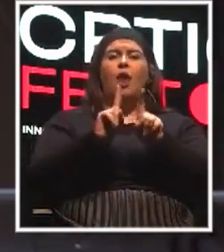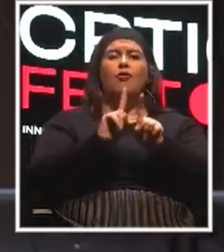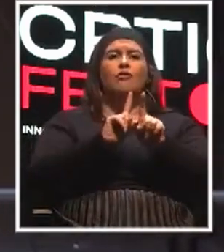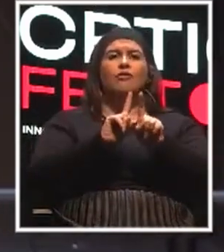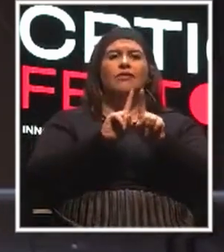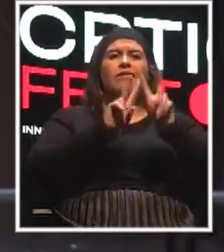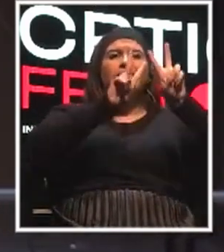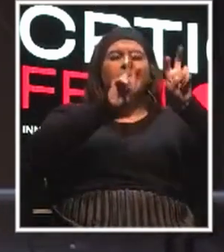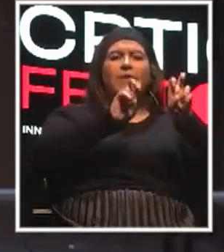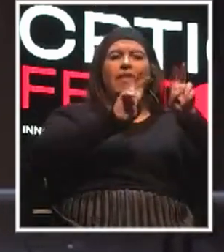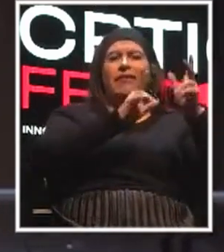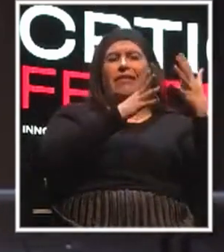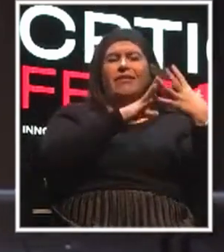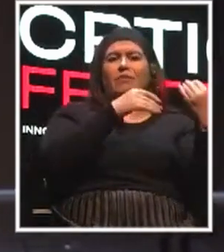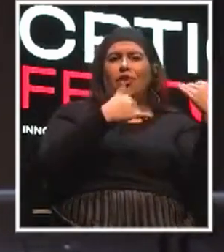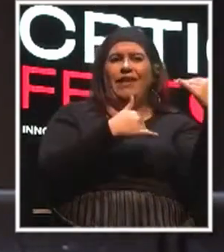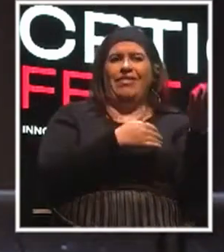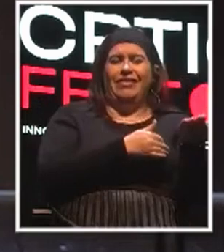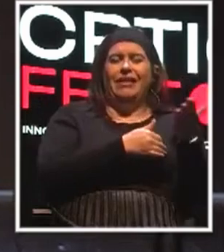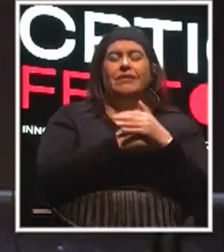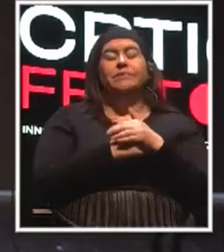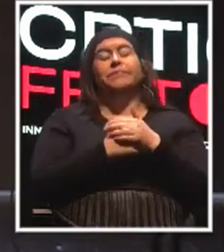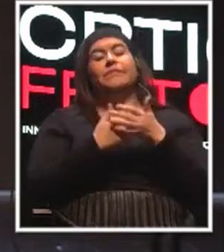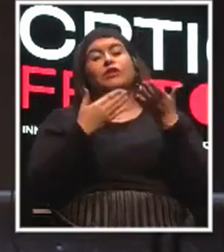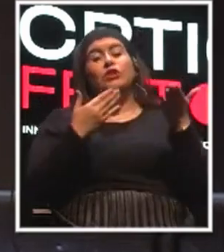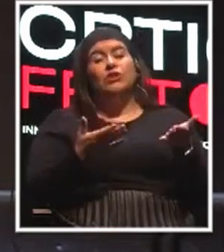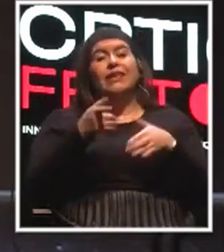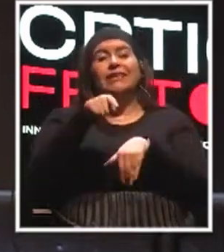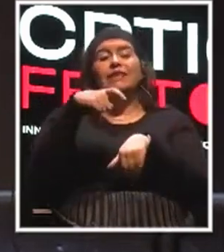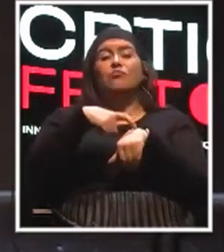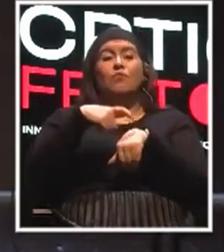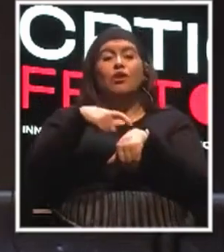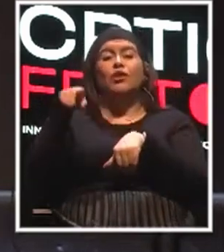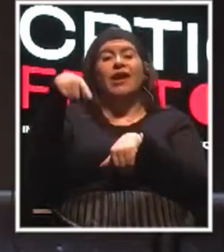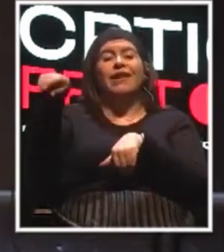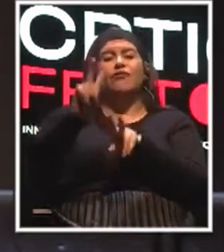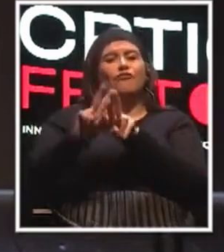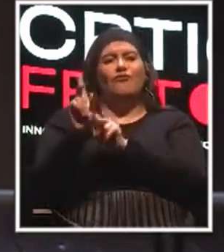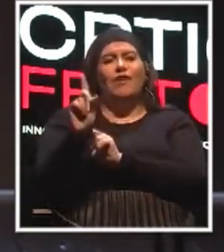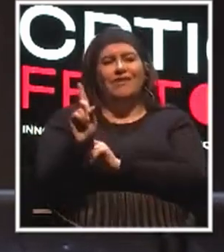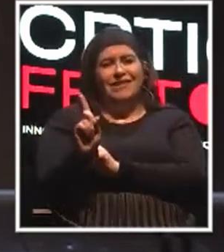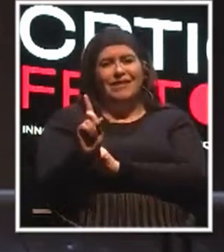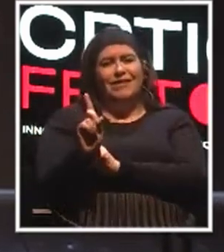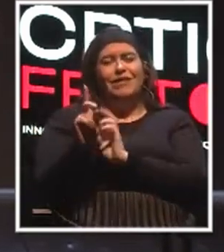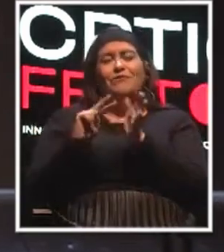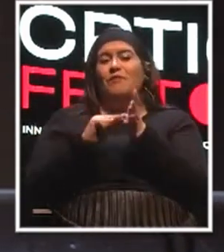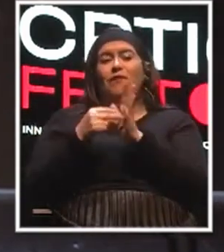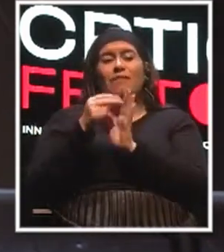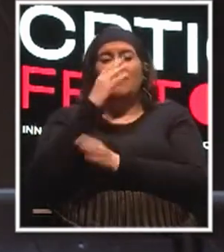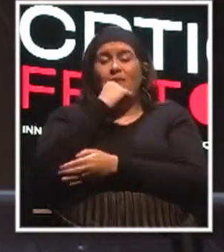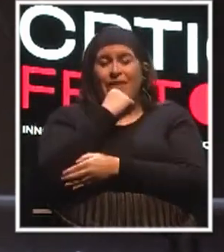which was not their thing, right? Like they didn't do that anyway. So it's stuff like that.